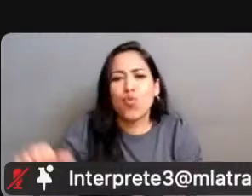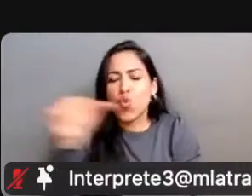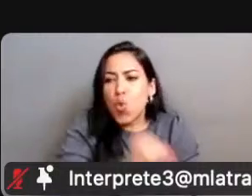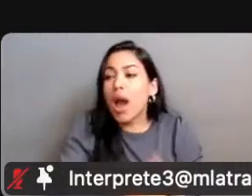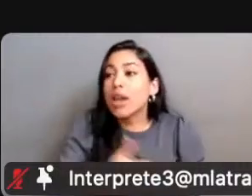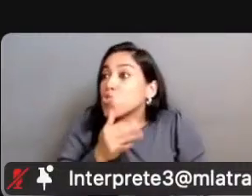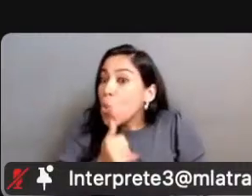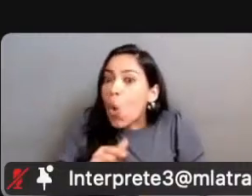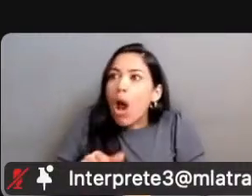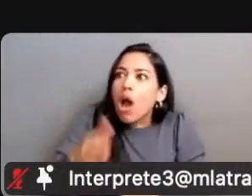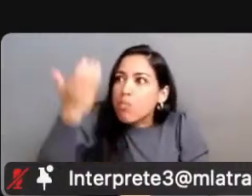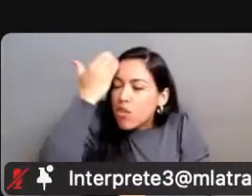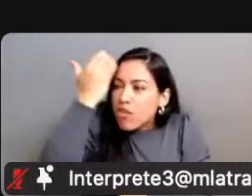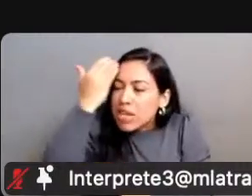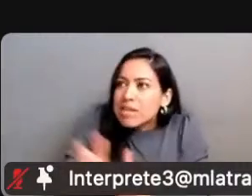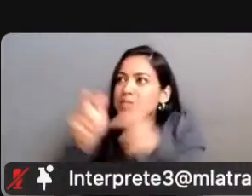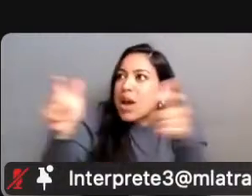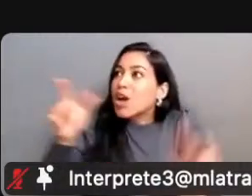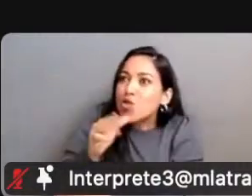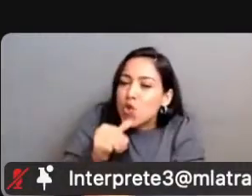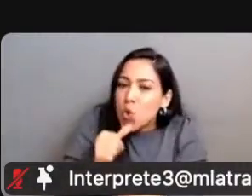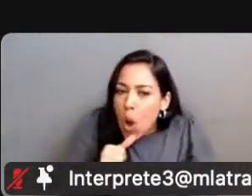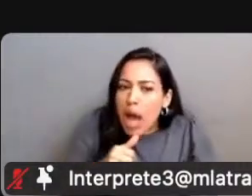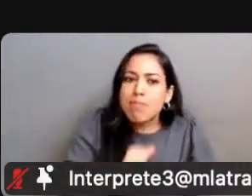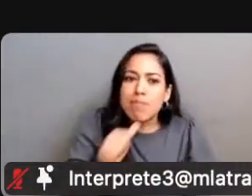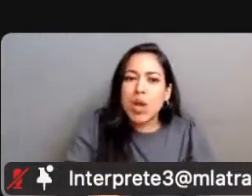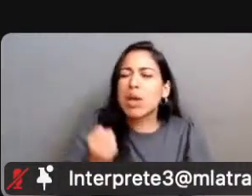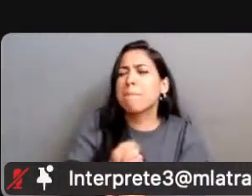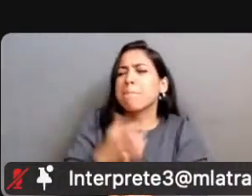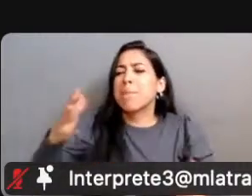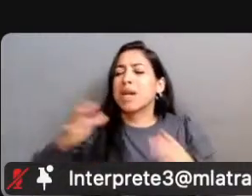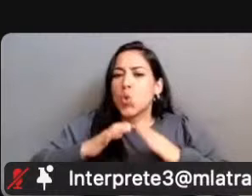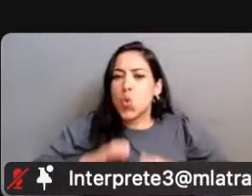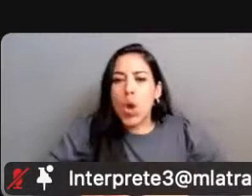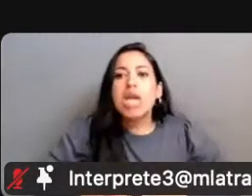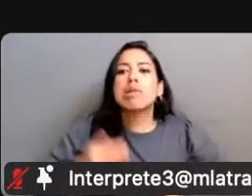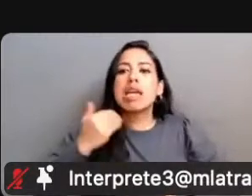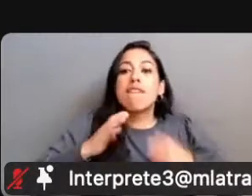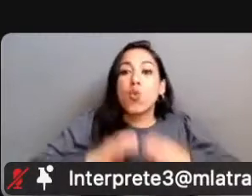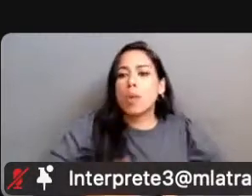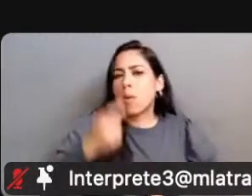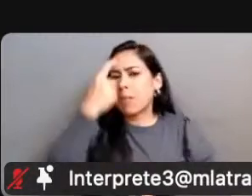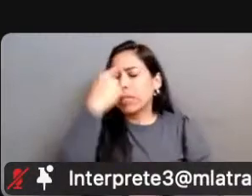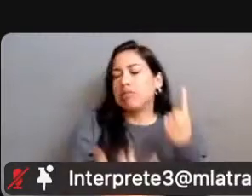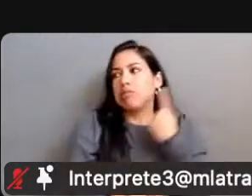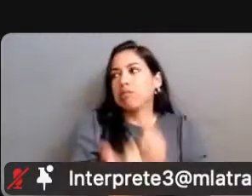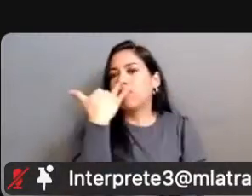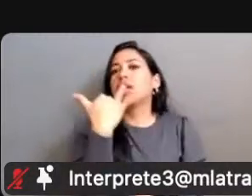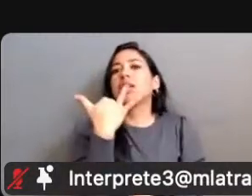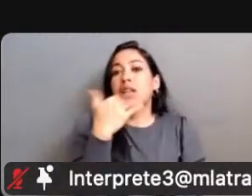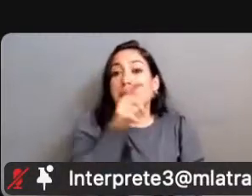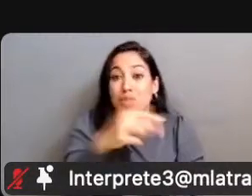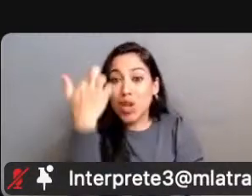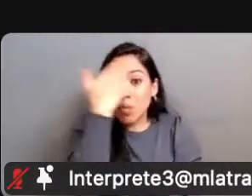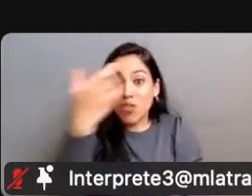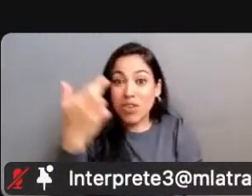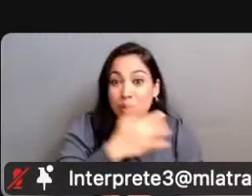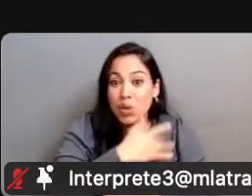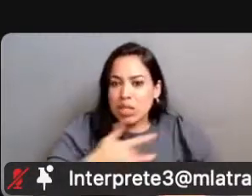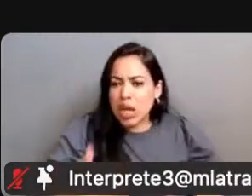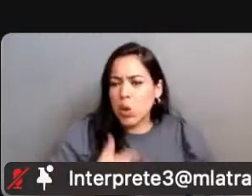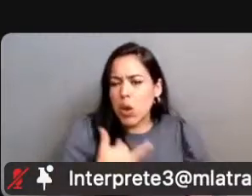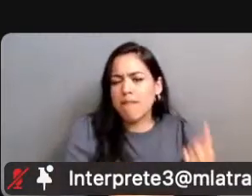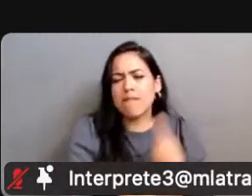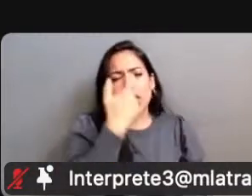of the lack of trained personnel, and it has physical impacts on the mental health